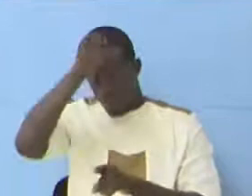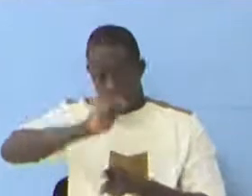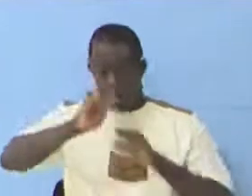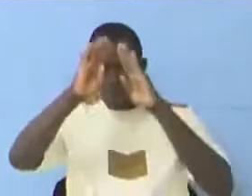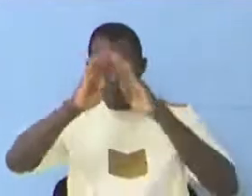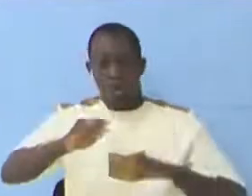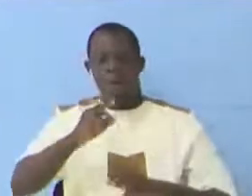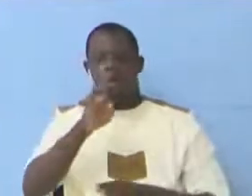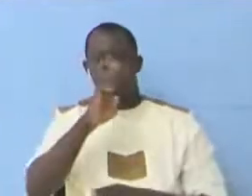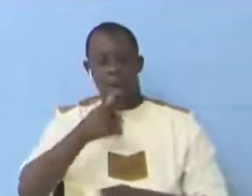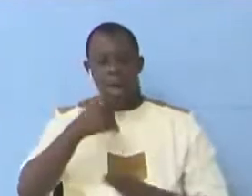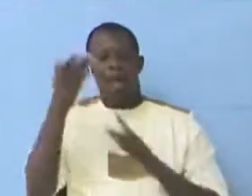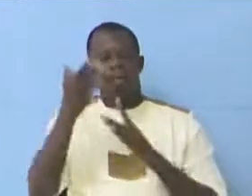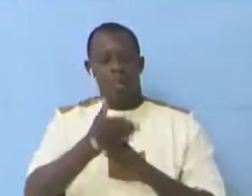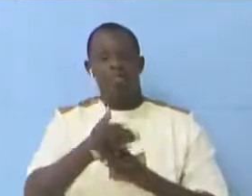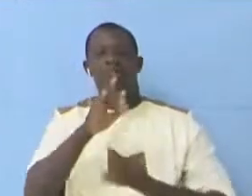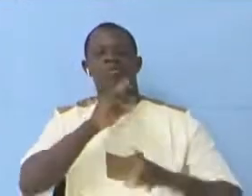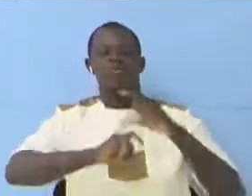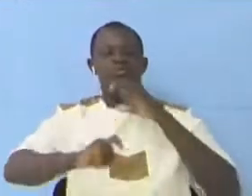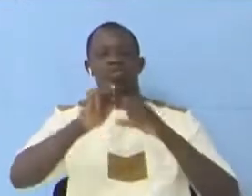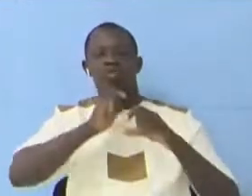names of the officers. Of